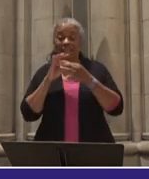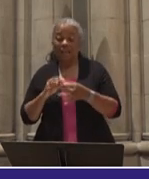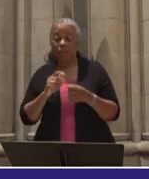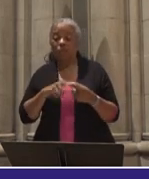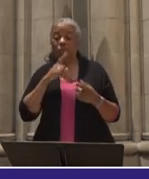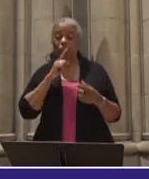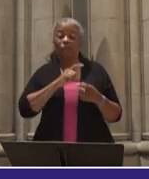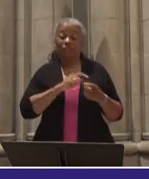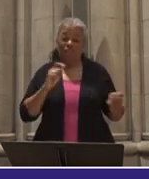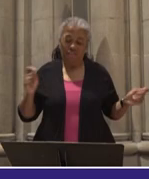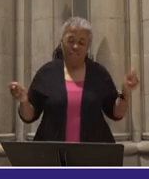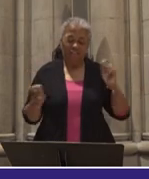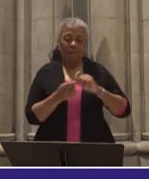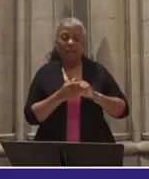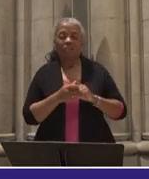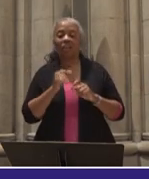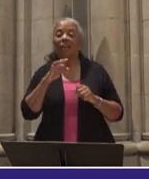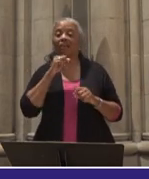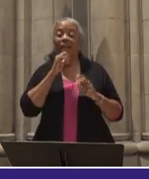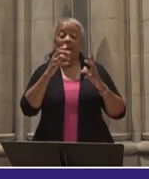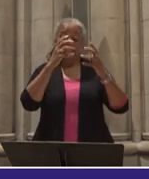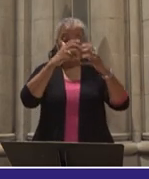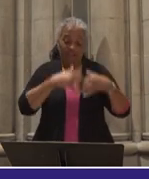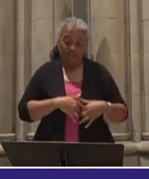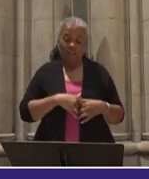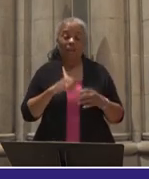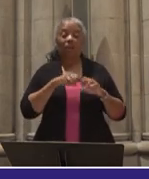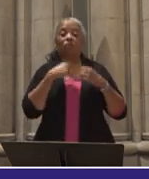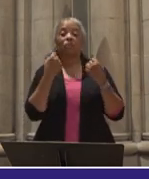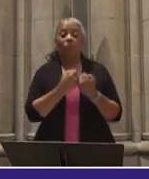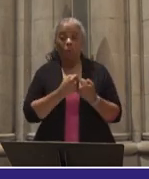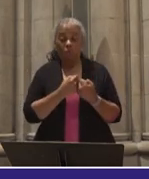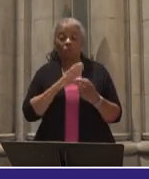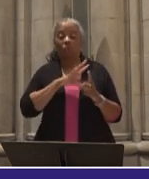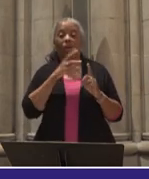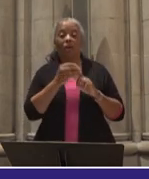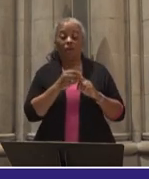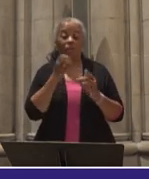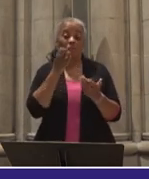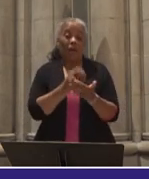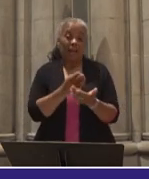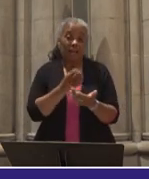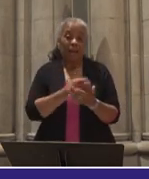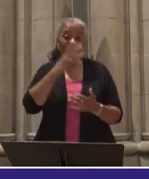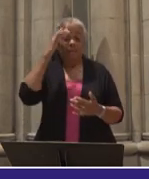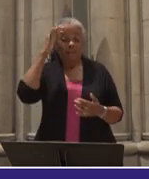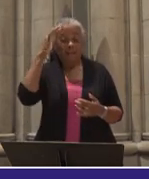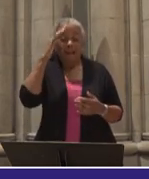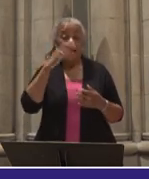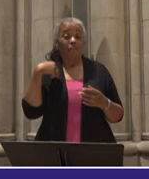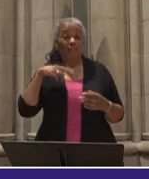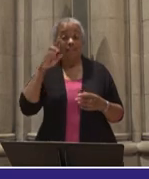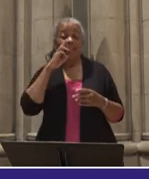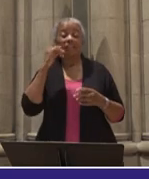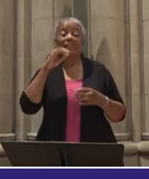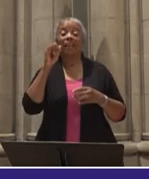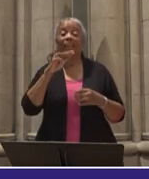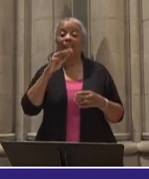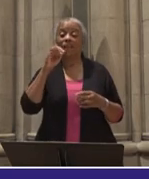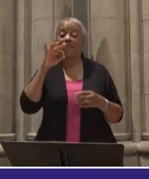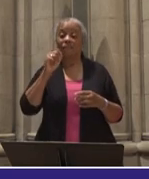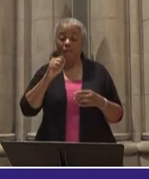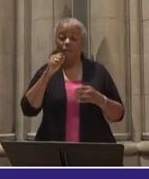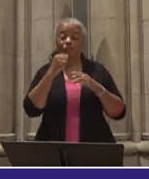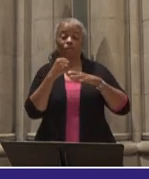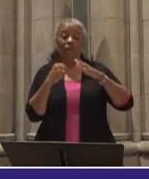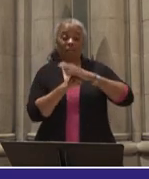not dismantling, the social, economic, cultural, ideological, and even religious infrastructure that provided for